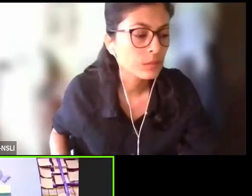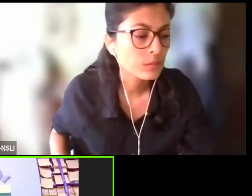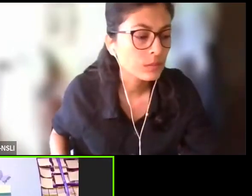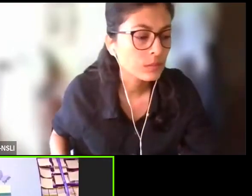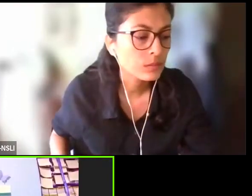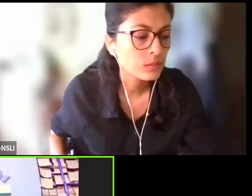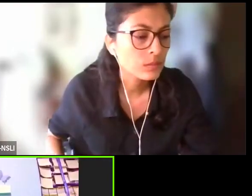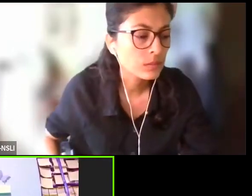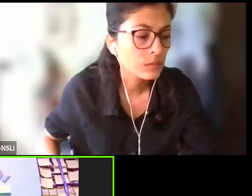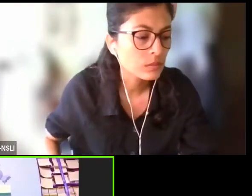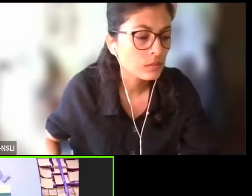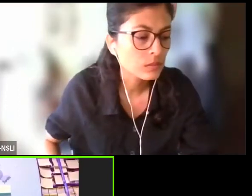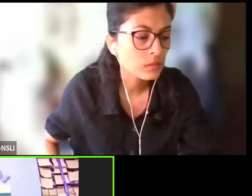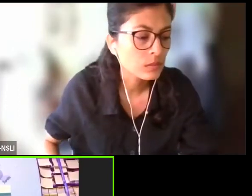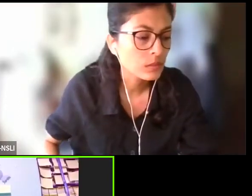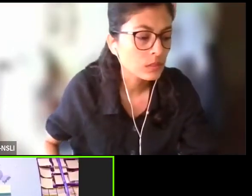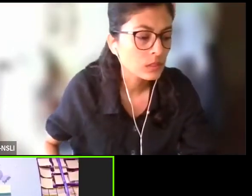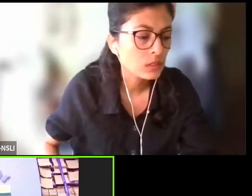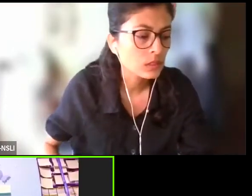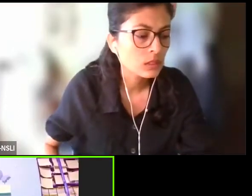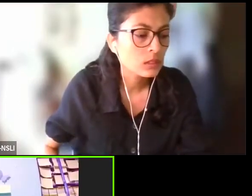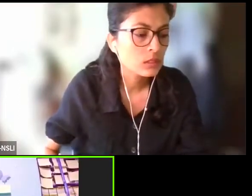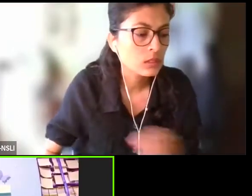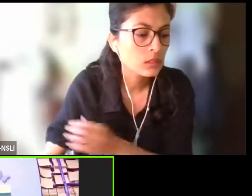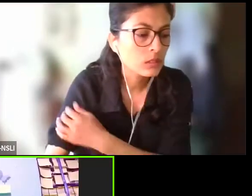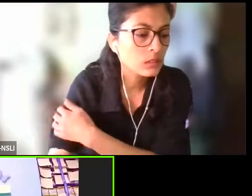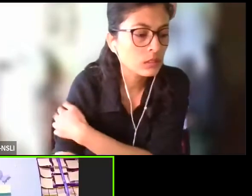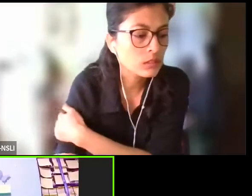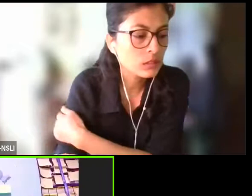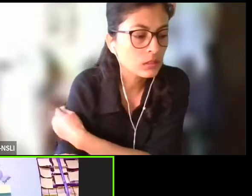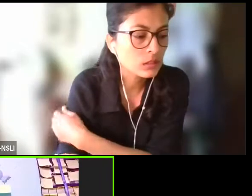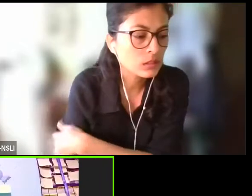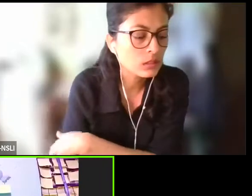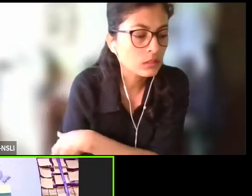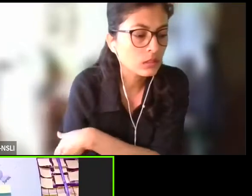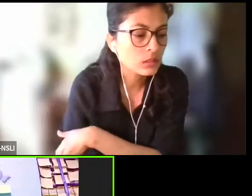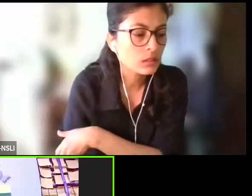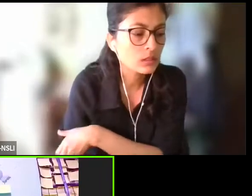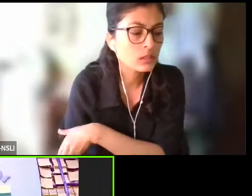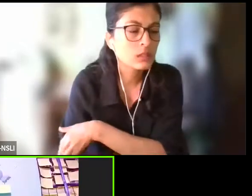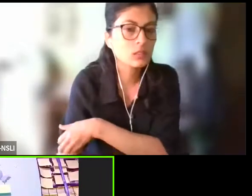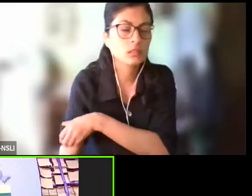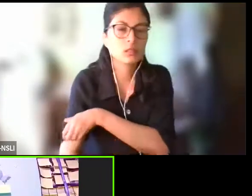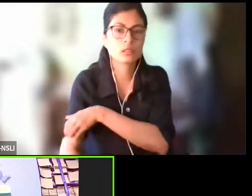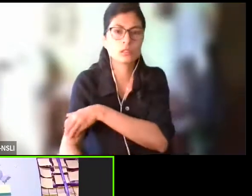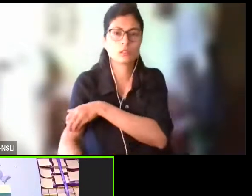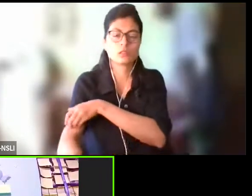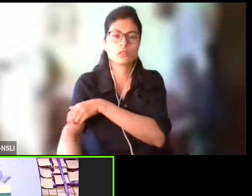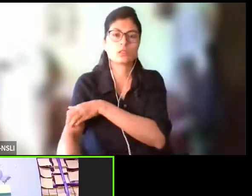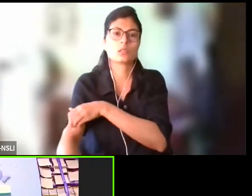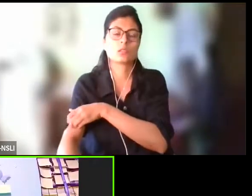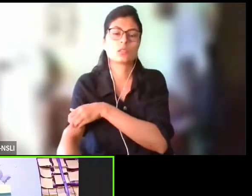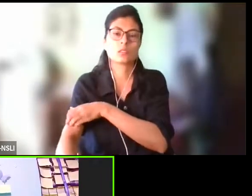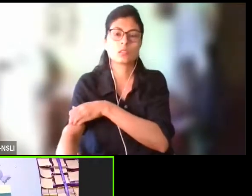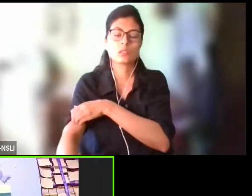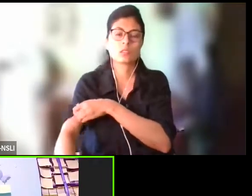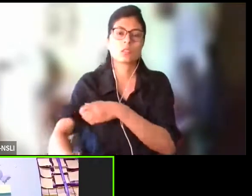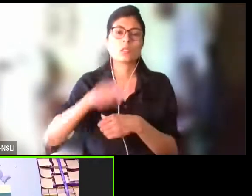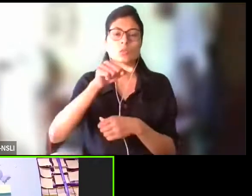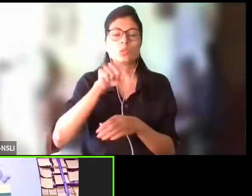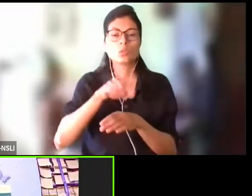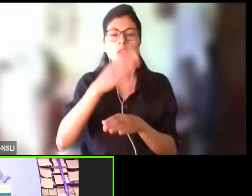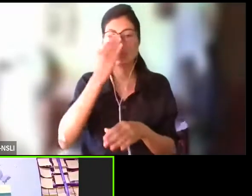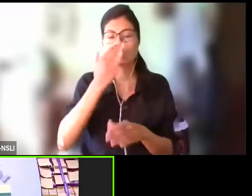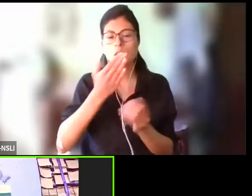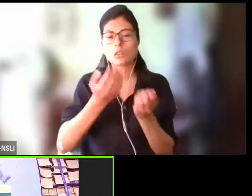had a gang that found themselves within bushes and within the forest. So it